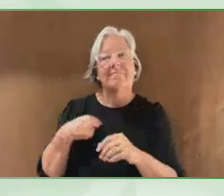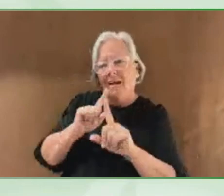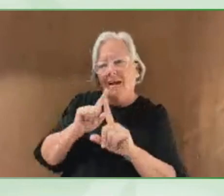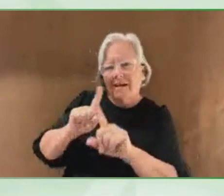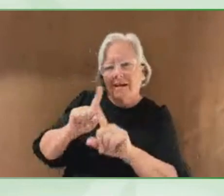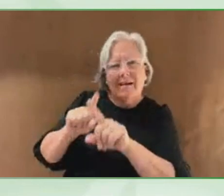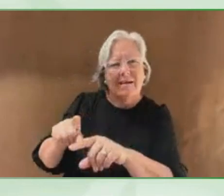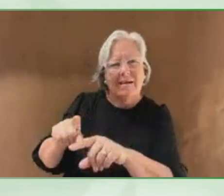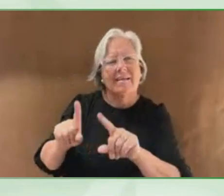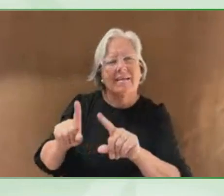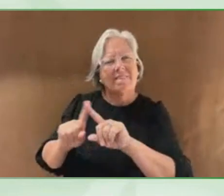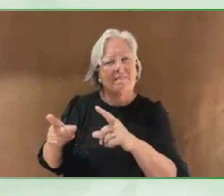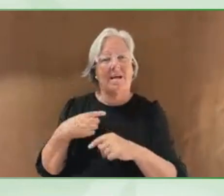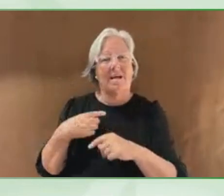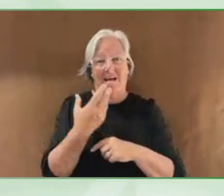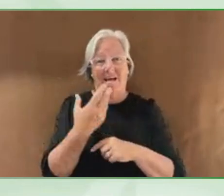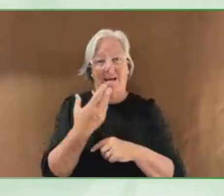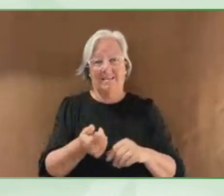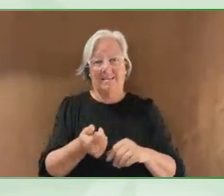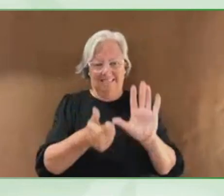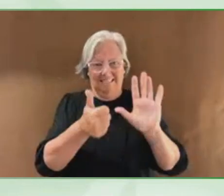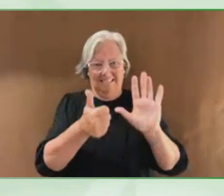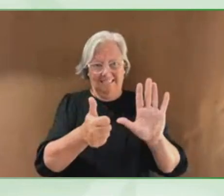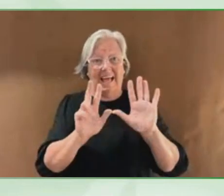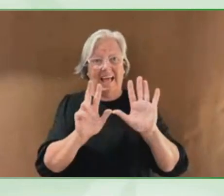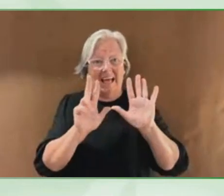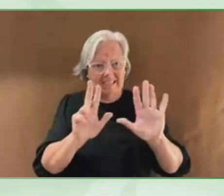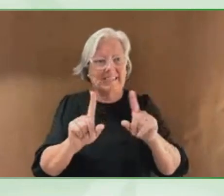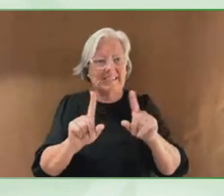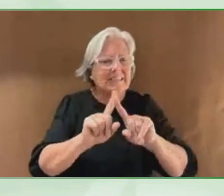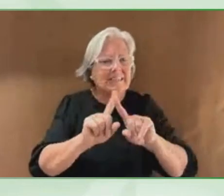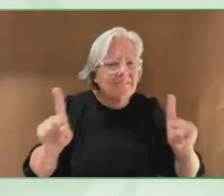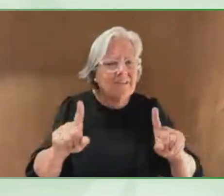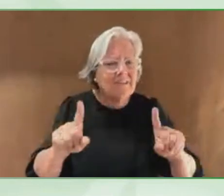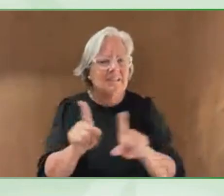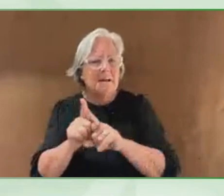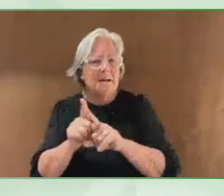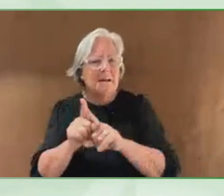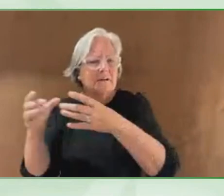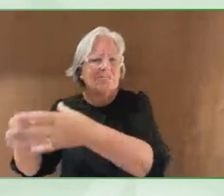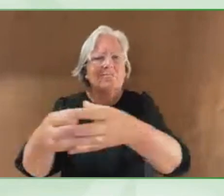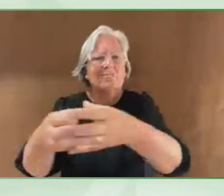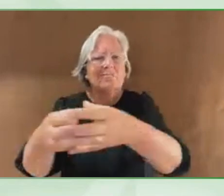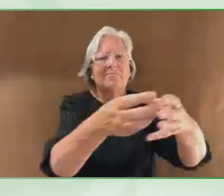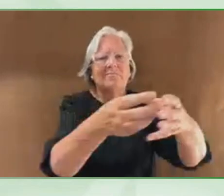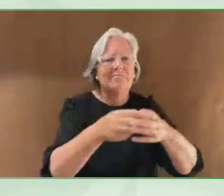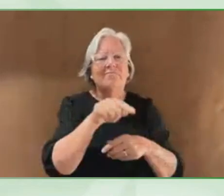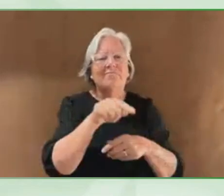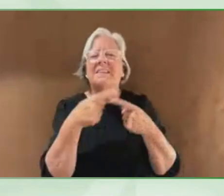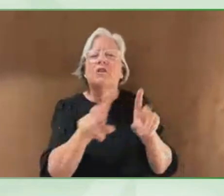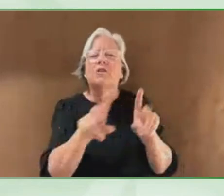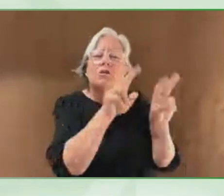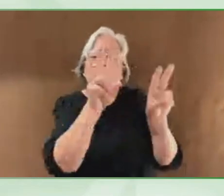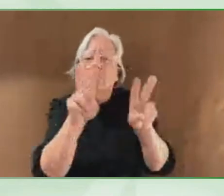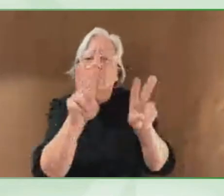have 68 work streams going on across the business on different topics. So they all report back across